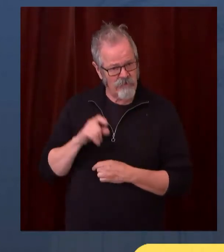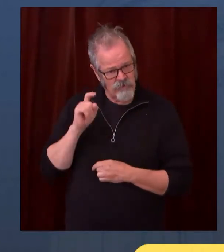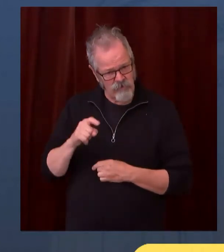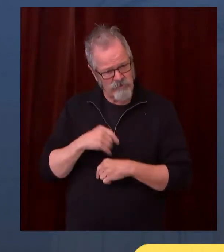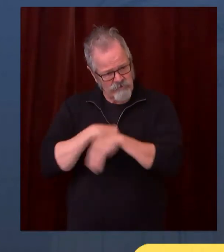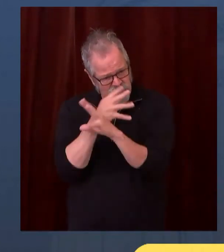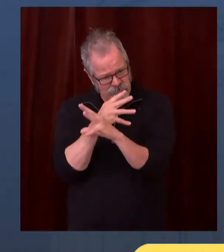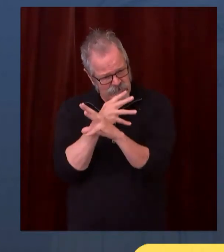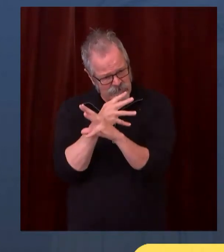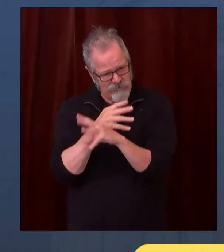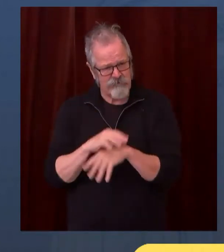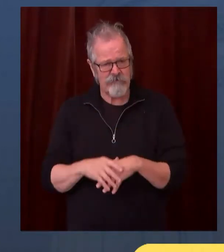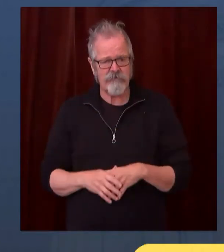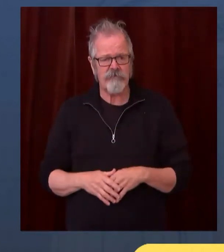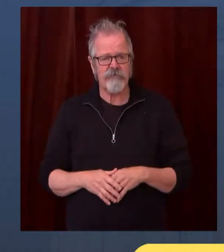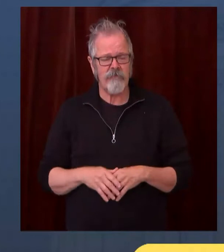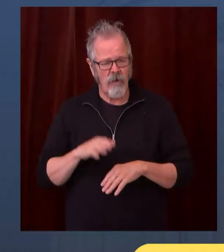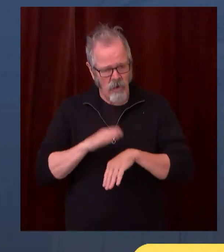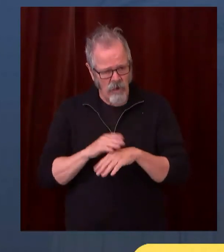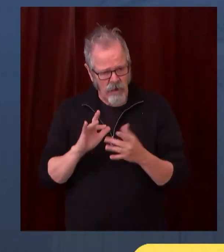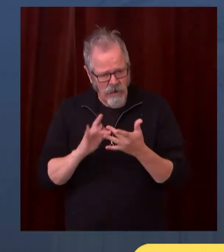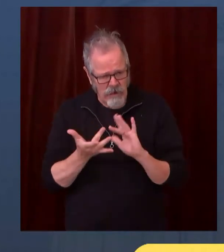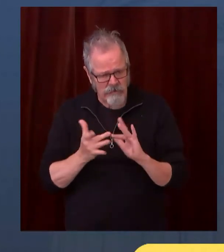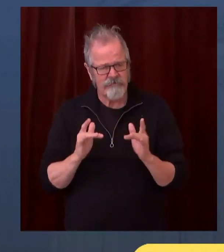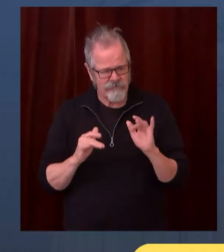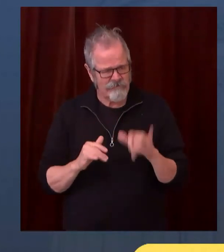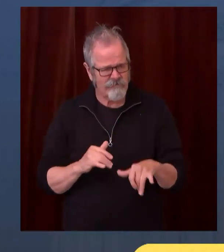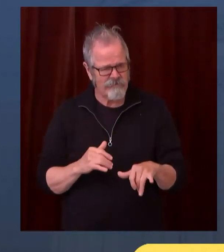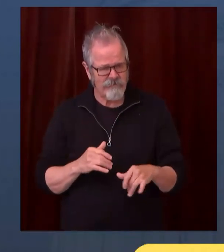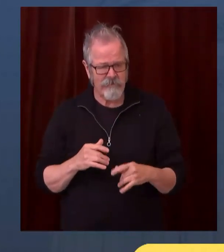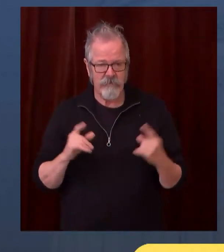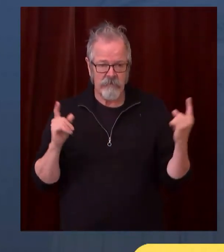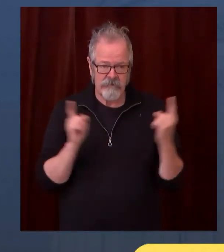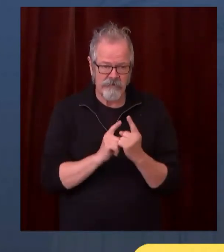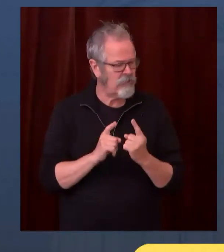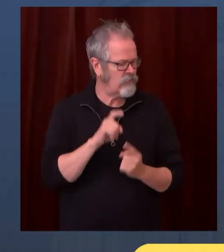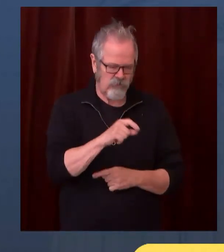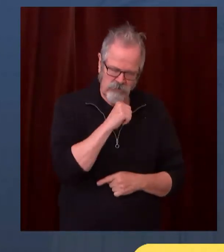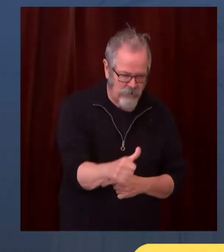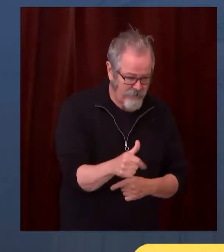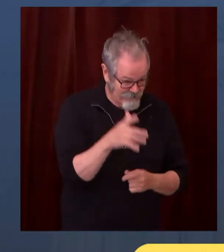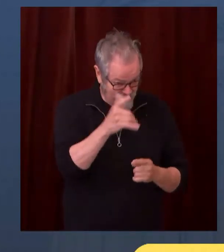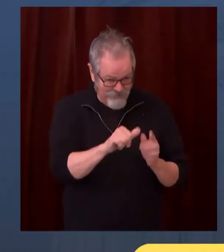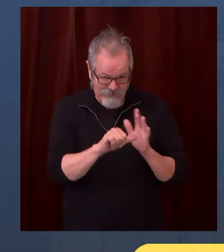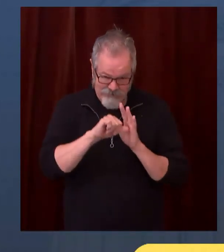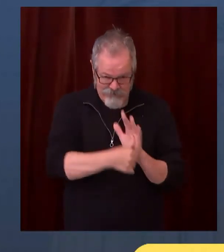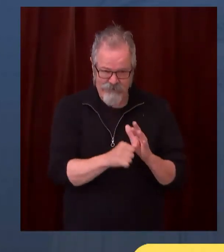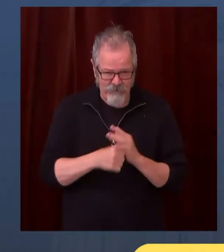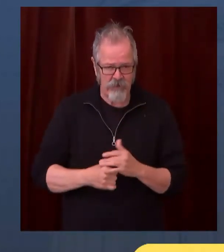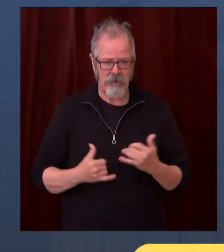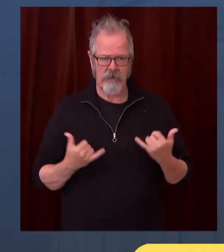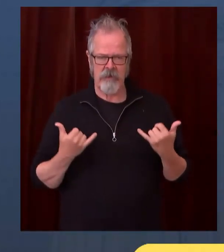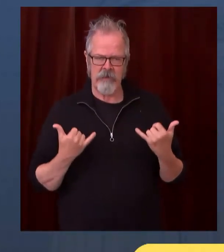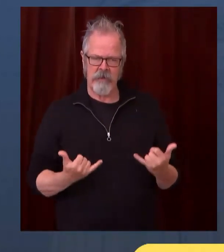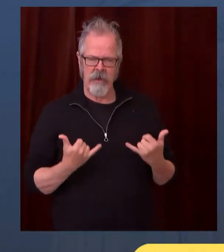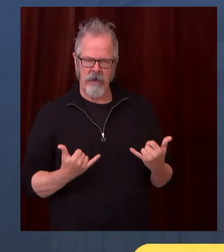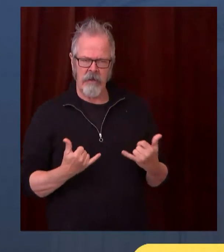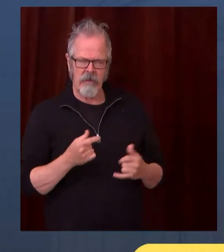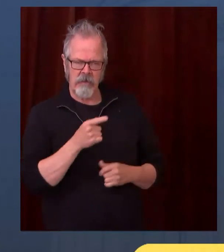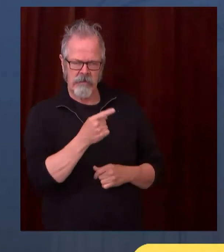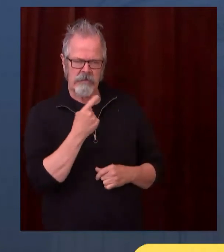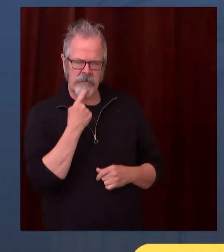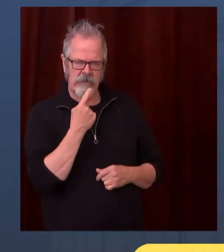nursing homes? How do you help the public understand that what seems to be the picture here? Well, our Washington public is